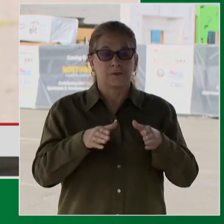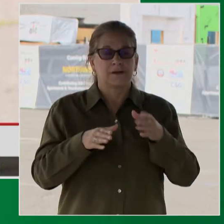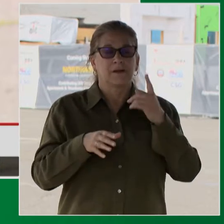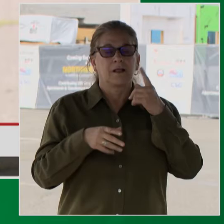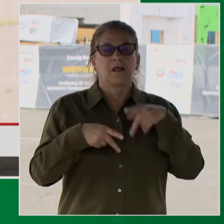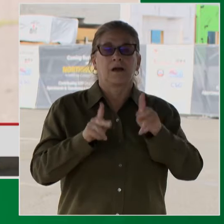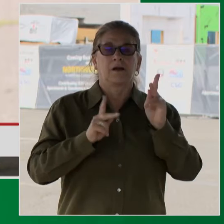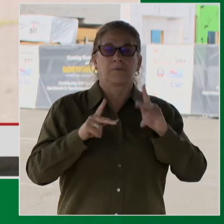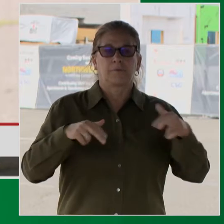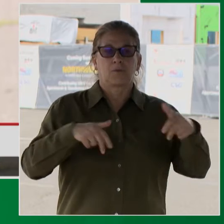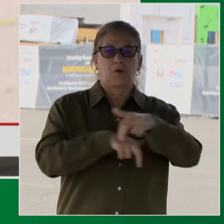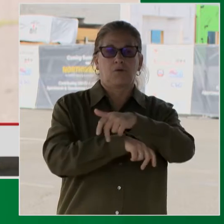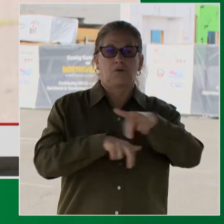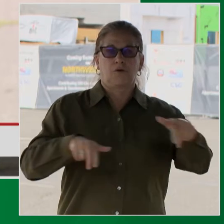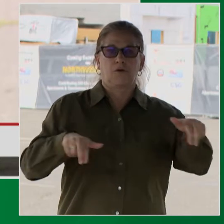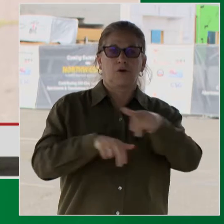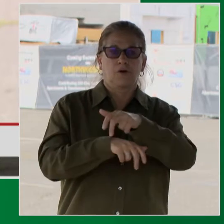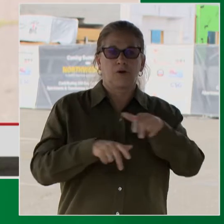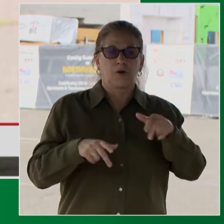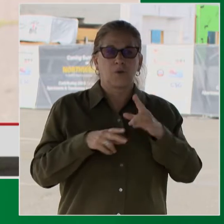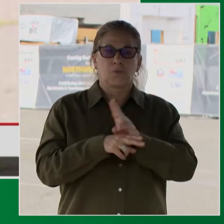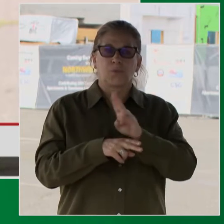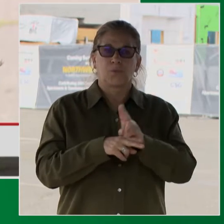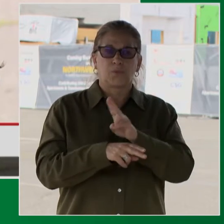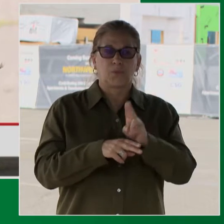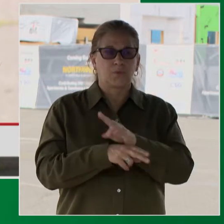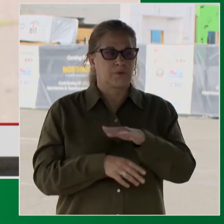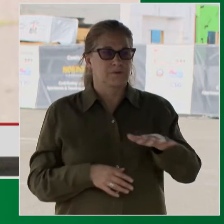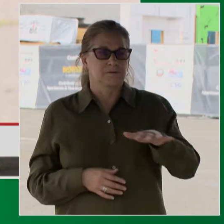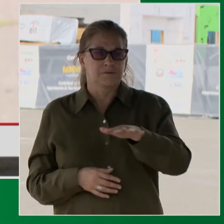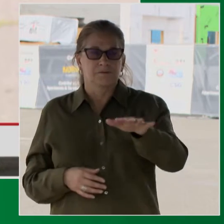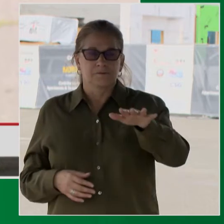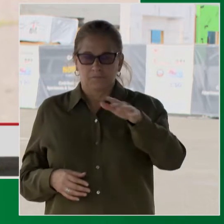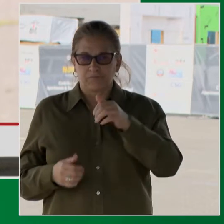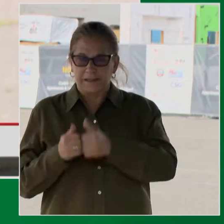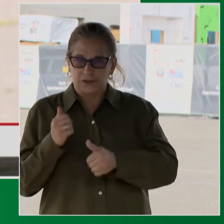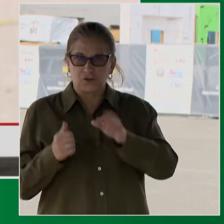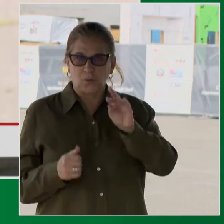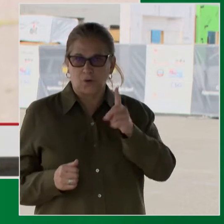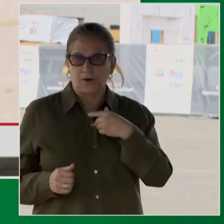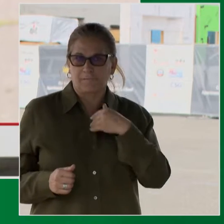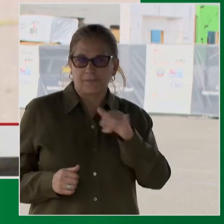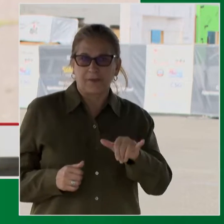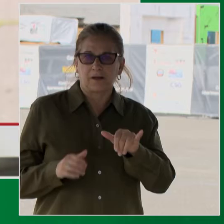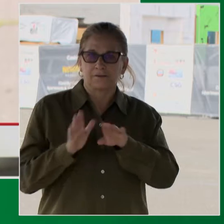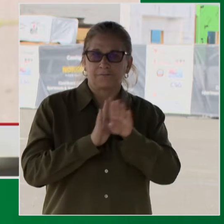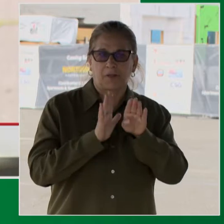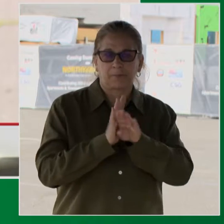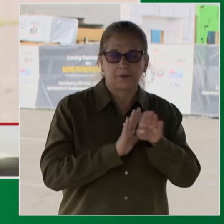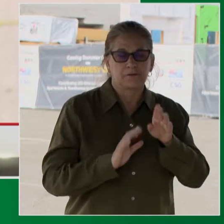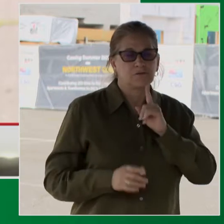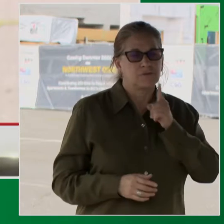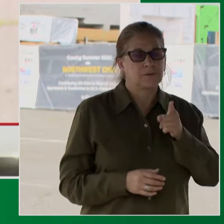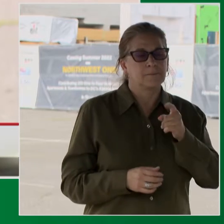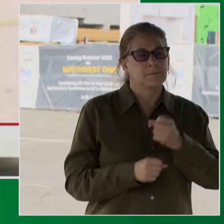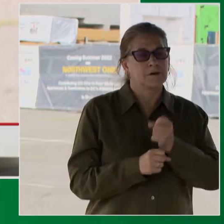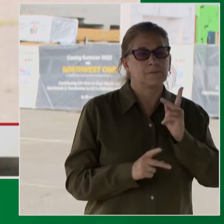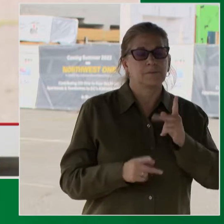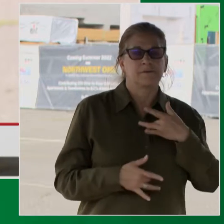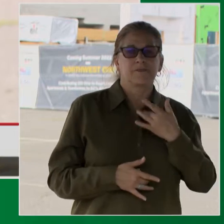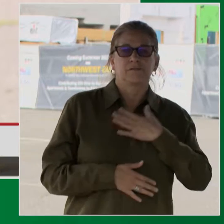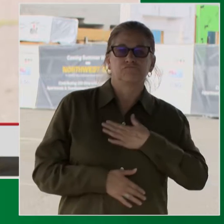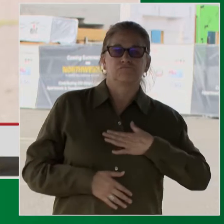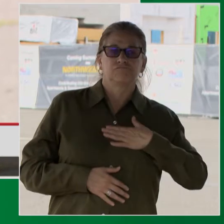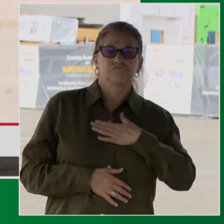ensure that people are still coming out and visiting local businesses and enjoying our parks, even if they don't have to come